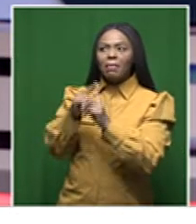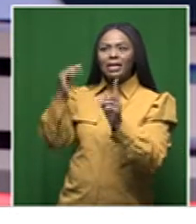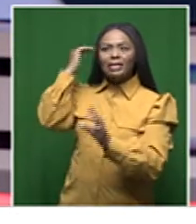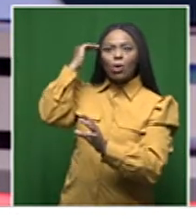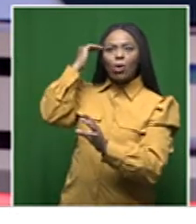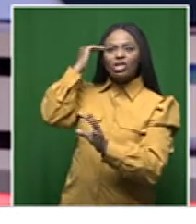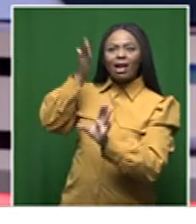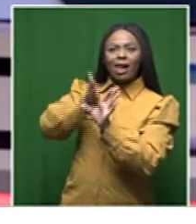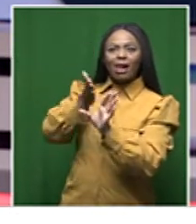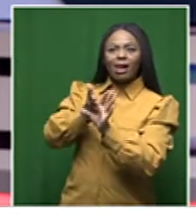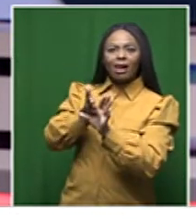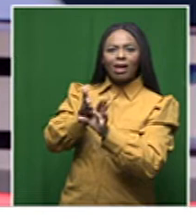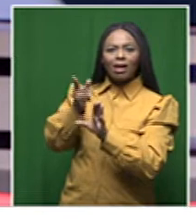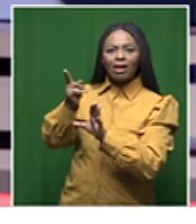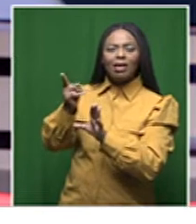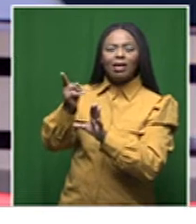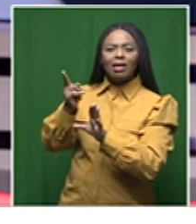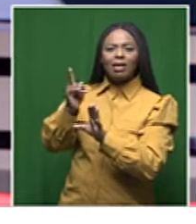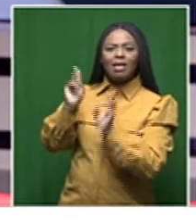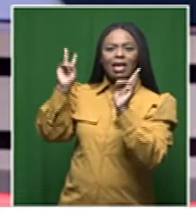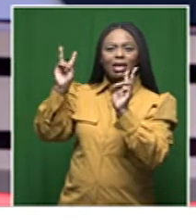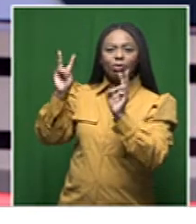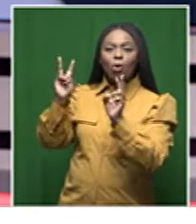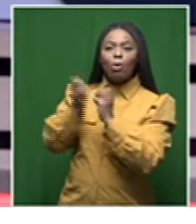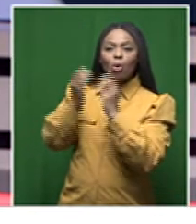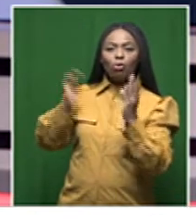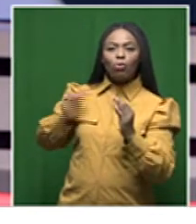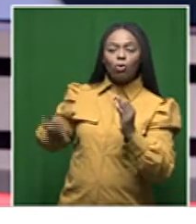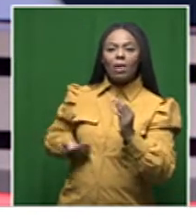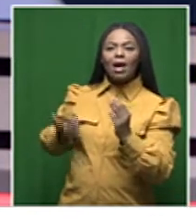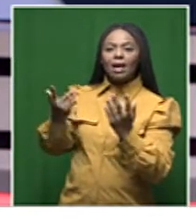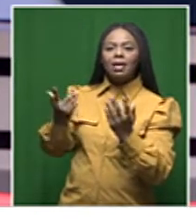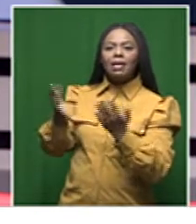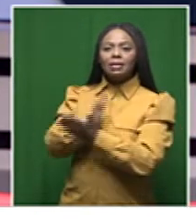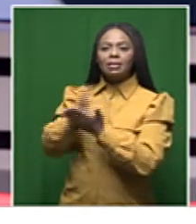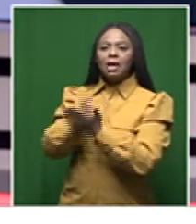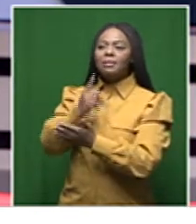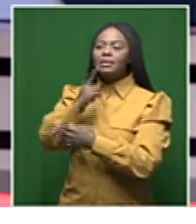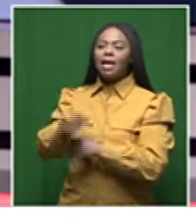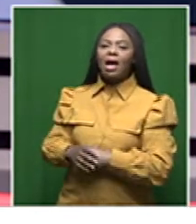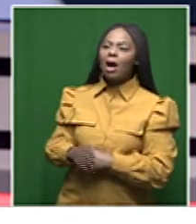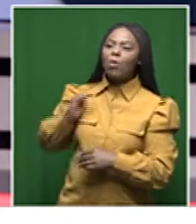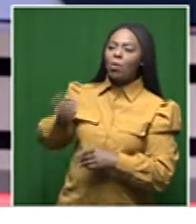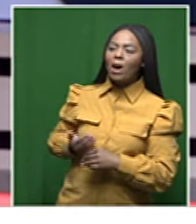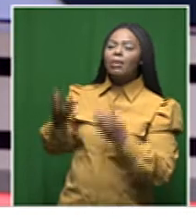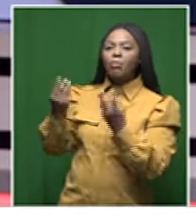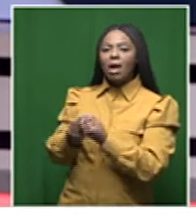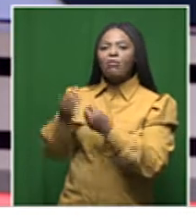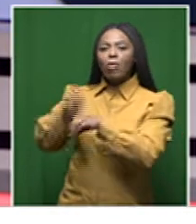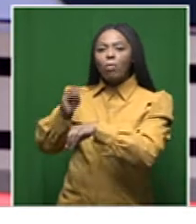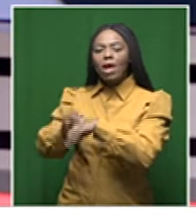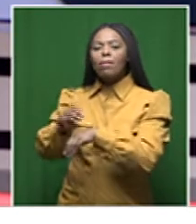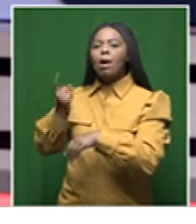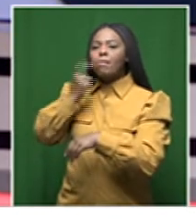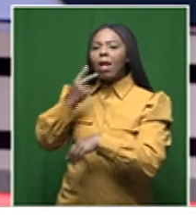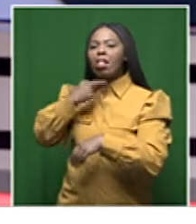mean, socially, the women are the ones that have a problem with falling pregnant because you're a man and men don't have those issues. But